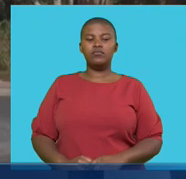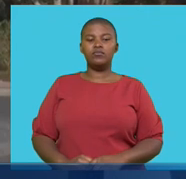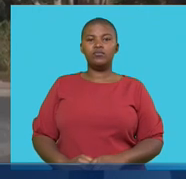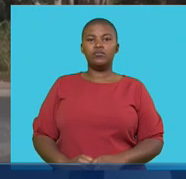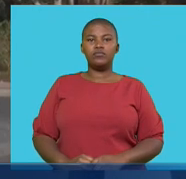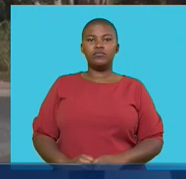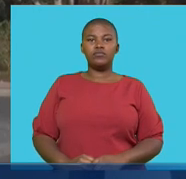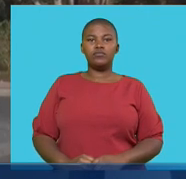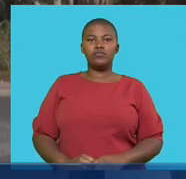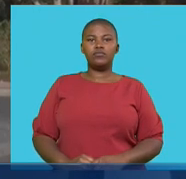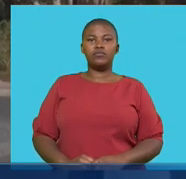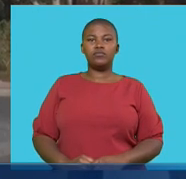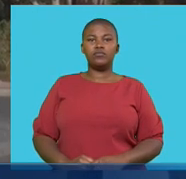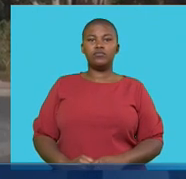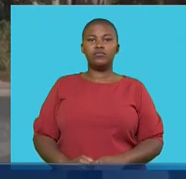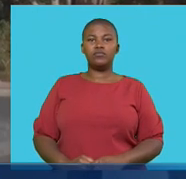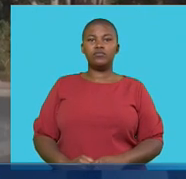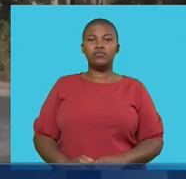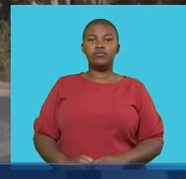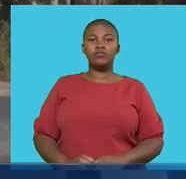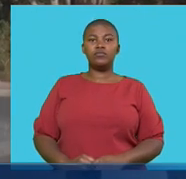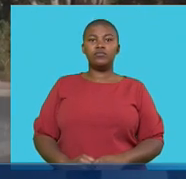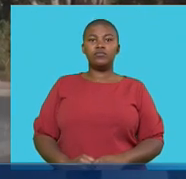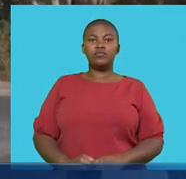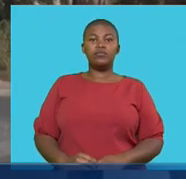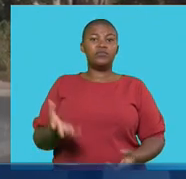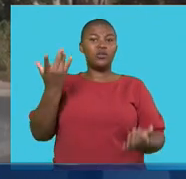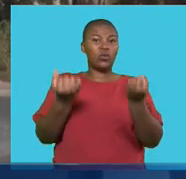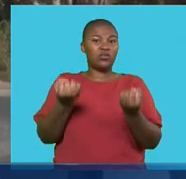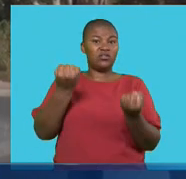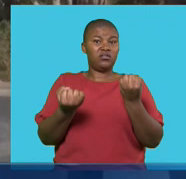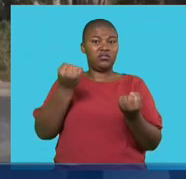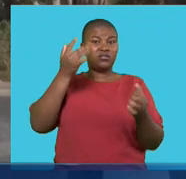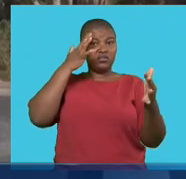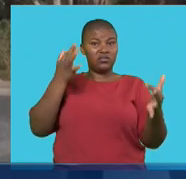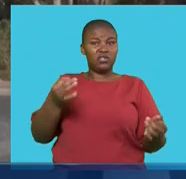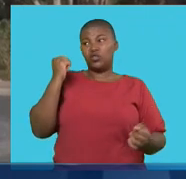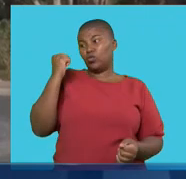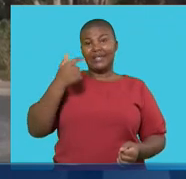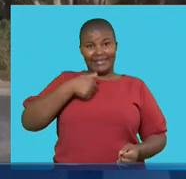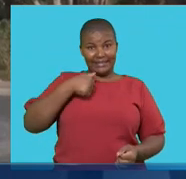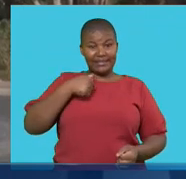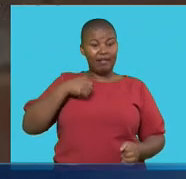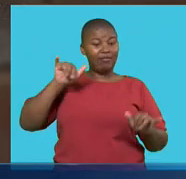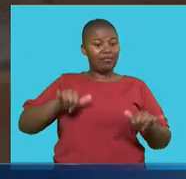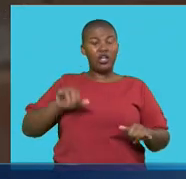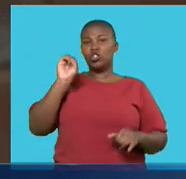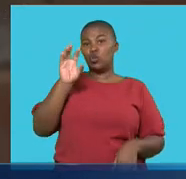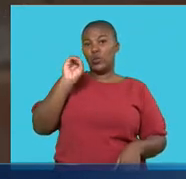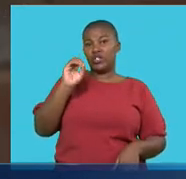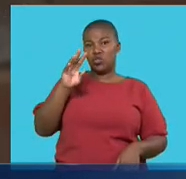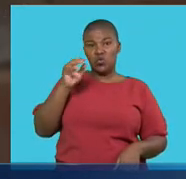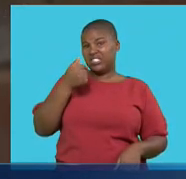Isinqumo sayizolo se-court, se-Concourt, thina sama ground forces wase Soweto we-MK, asis affect